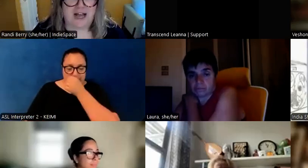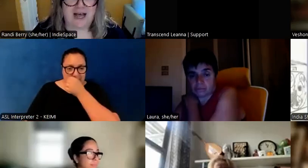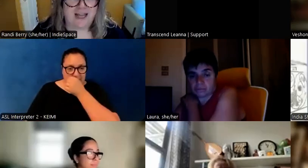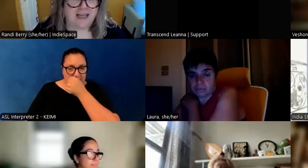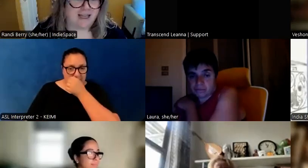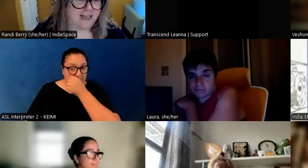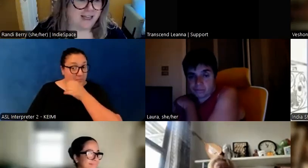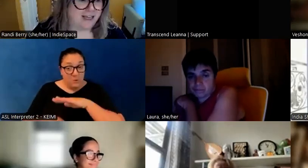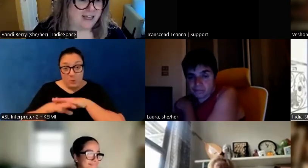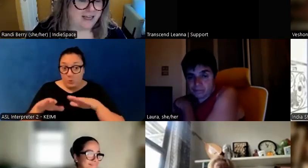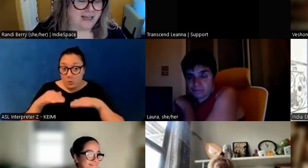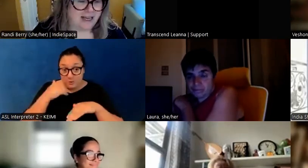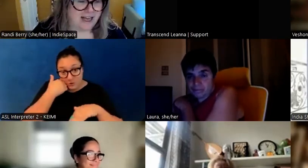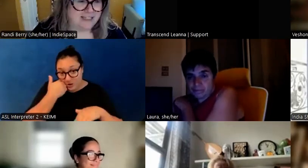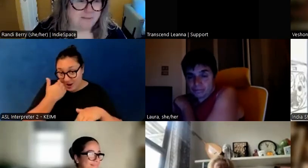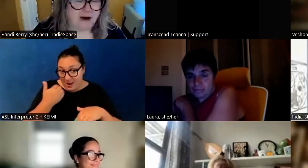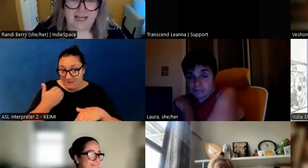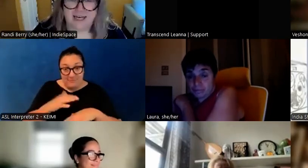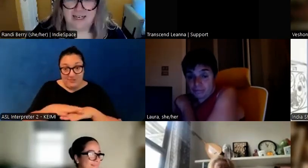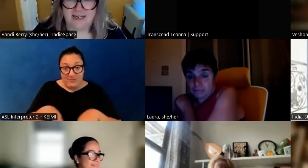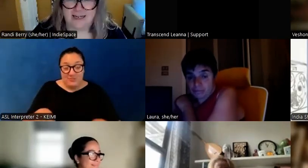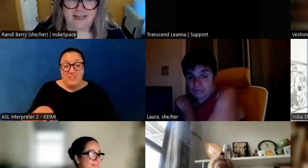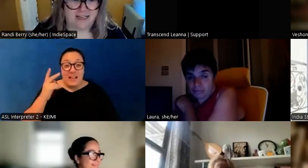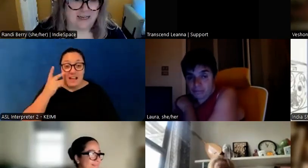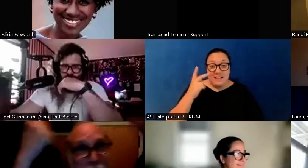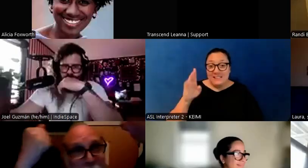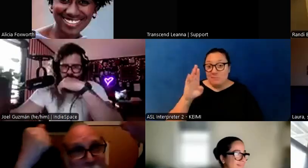Don't be shy. I see Brian